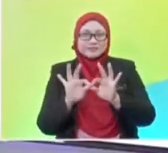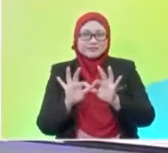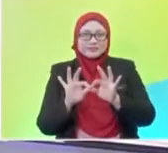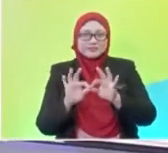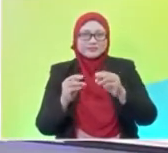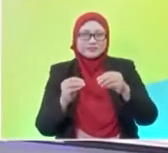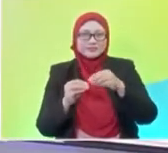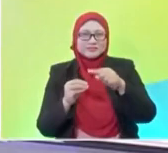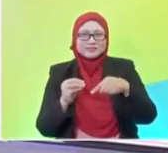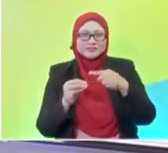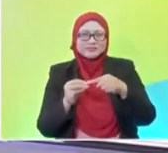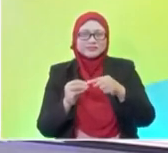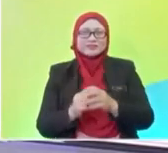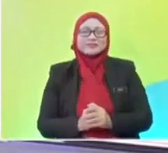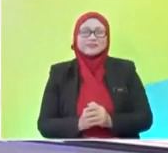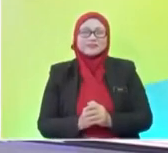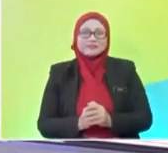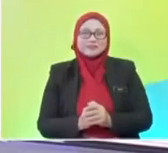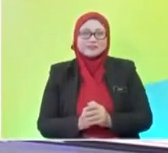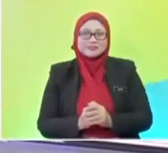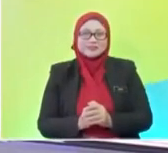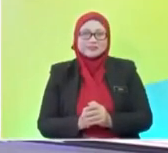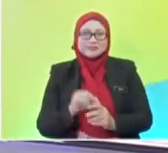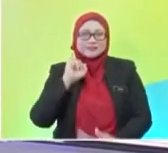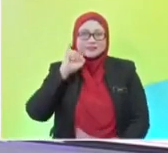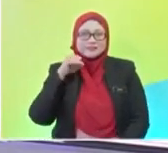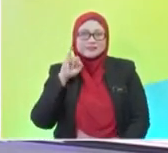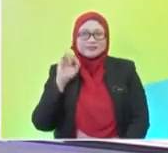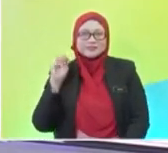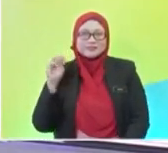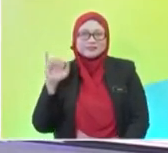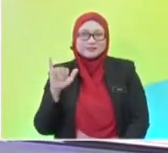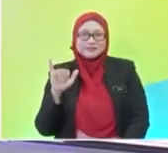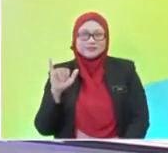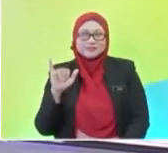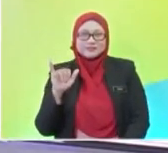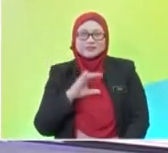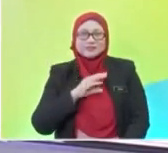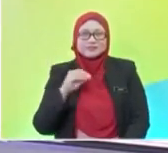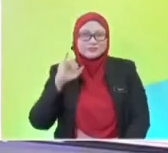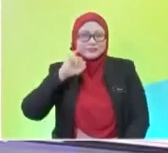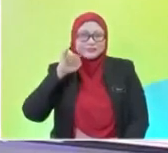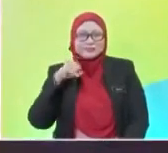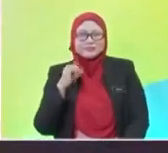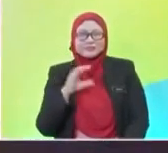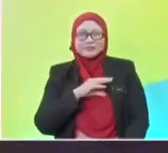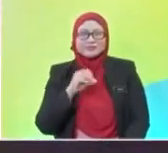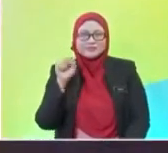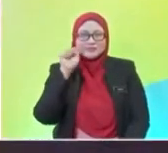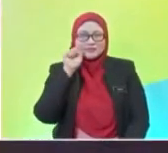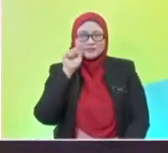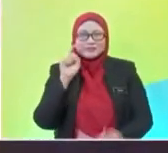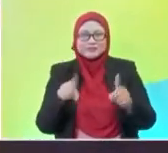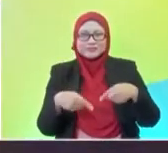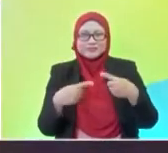Maybe you can help me as well. So, Jimmy... And his friends. Okay. Johnny and Sammy. Yes. Went out to play.